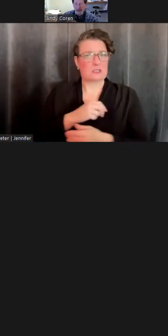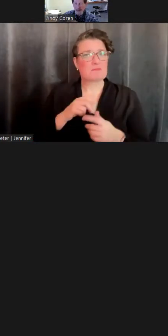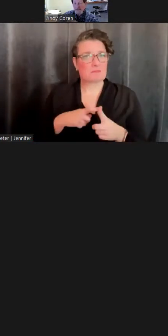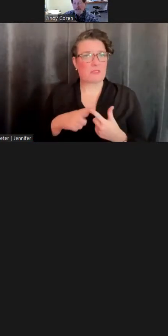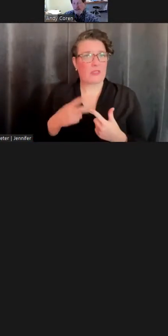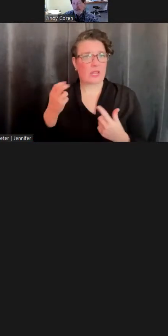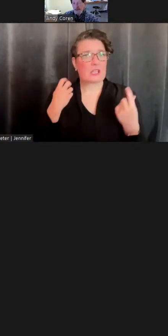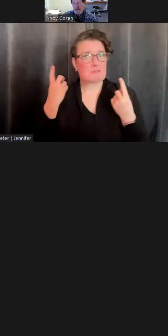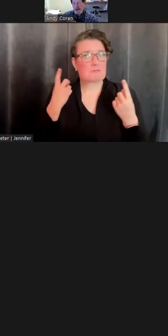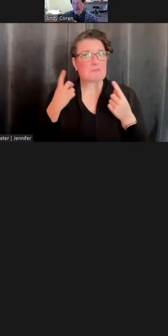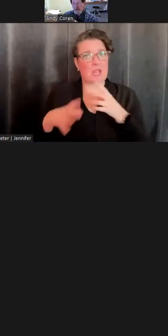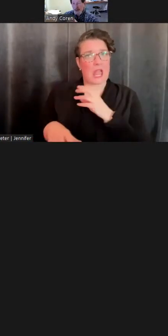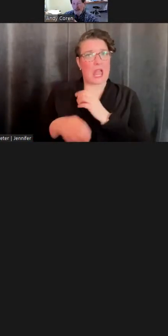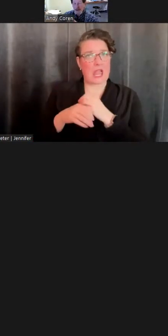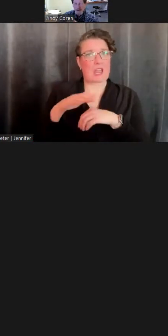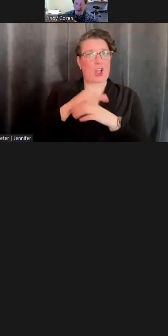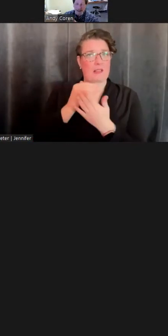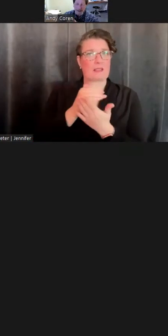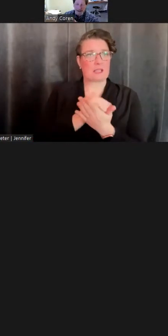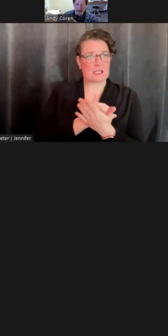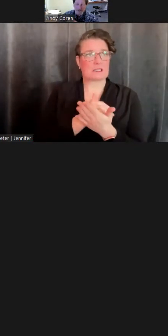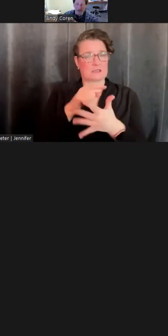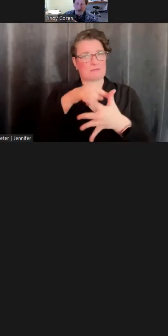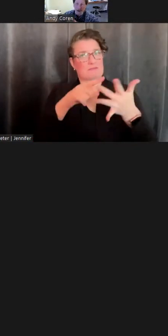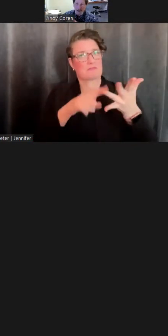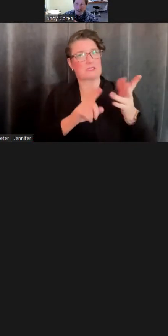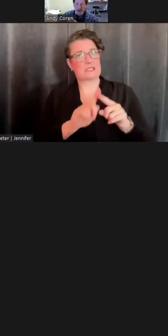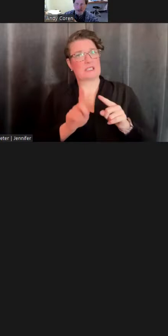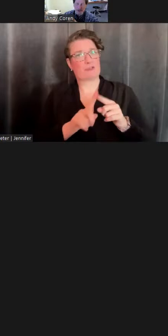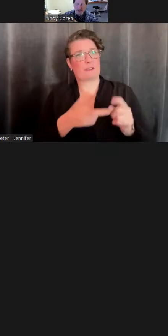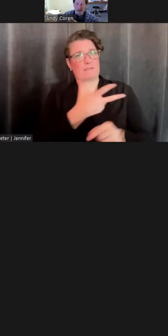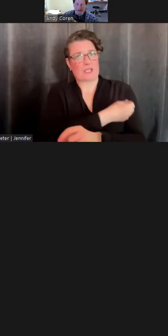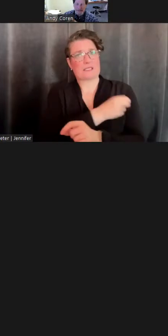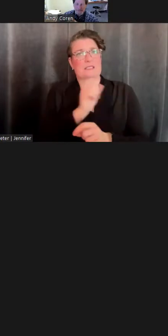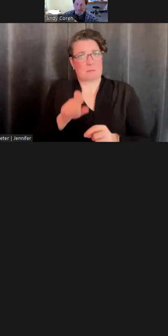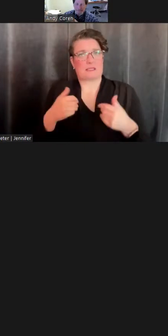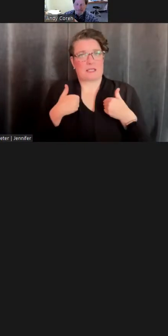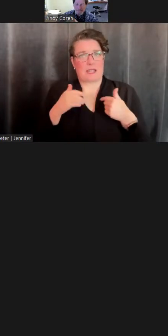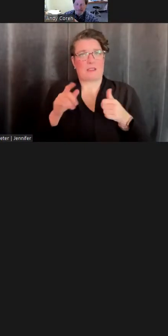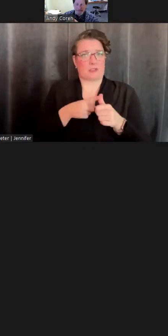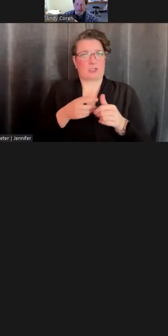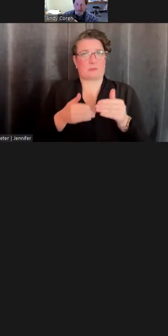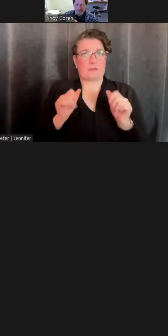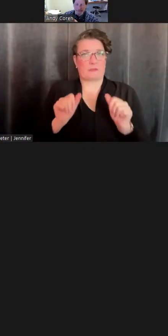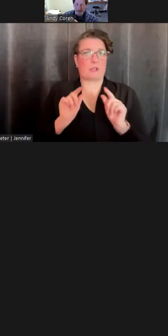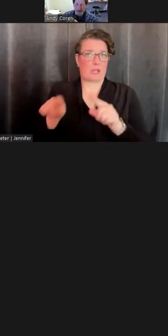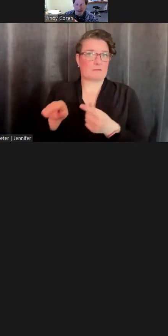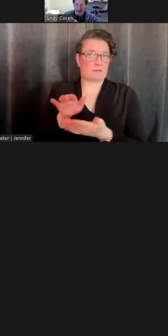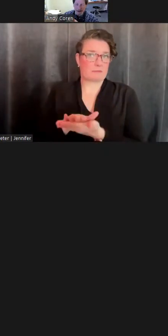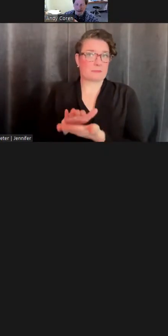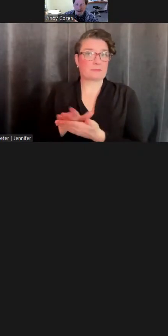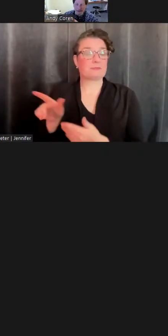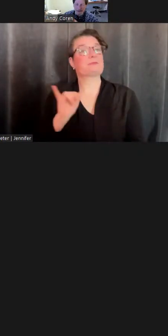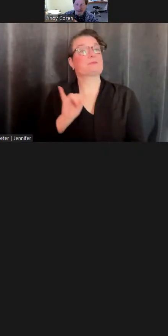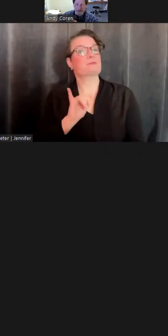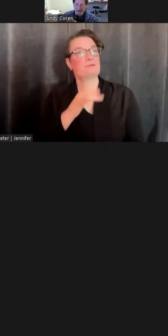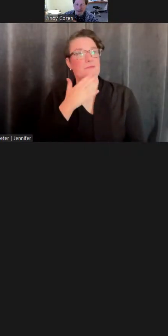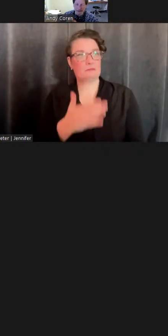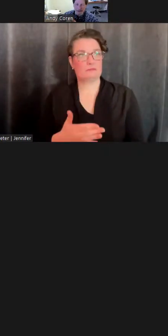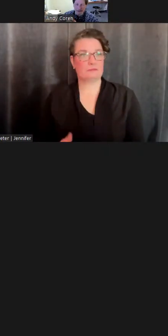considering adding them to the list of mandatory vaccines for entering schools. Okay, thank you.